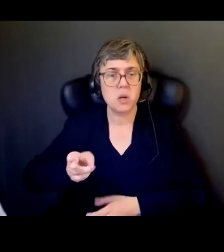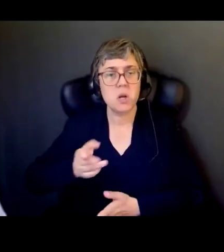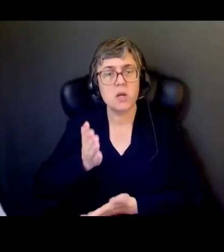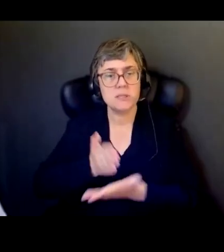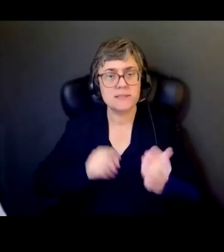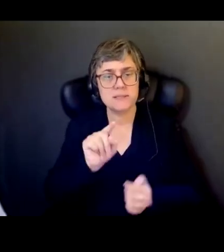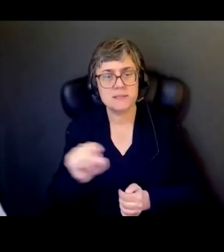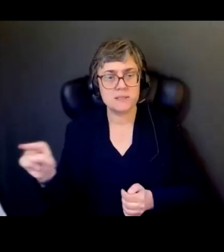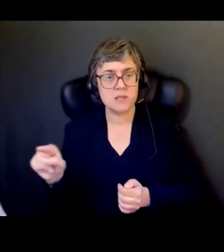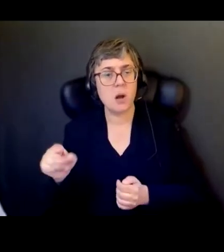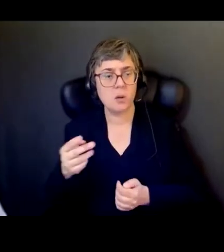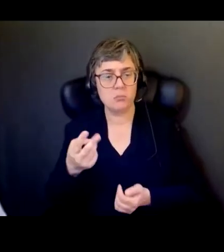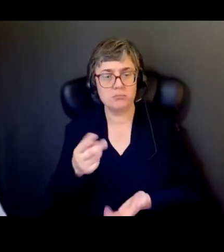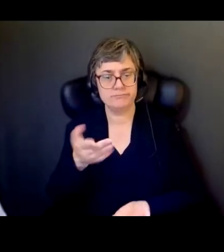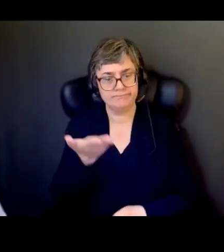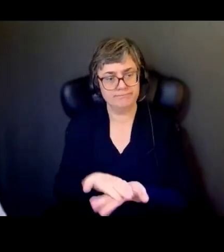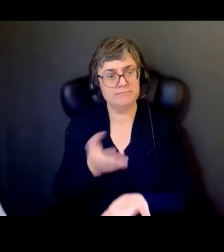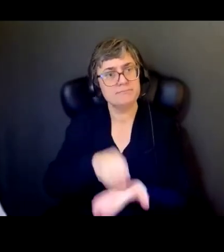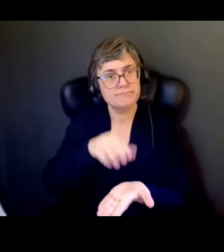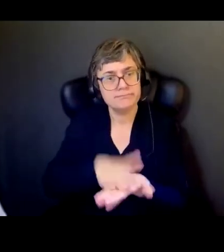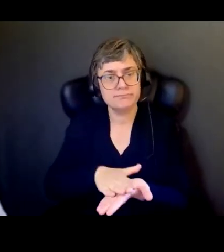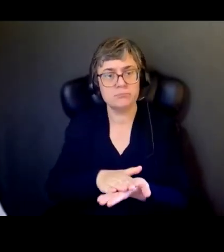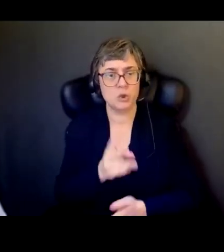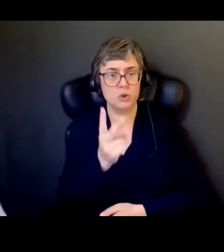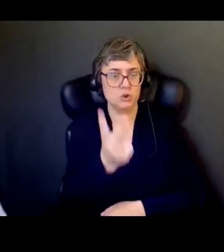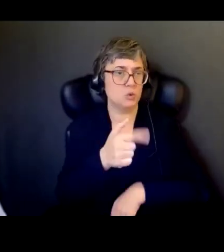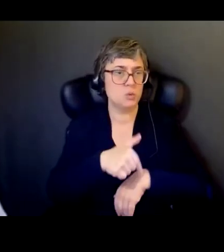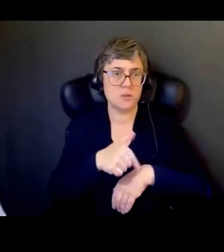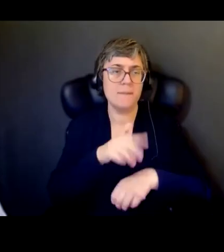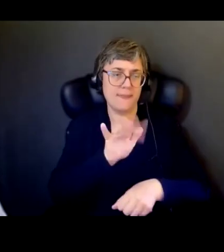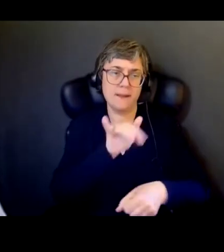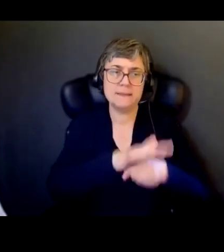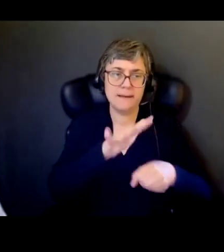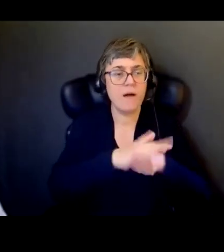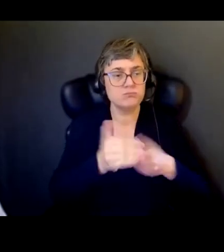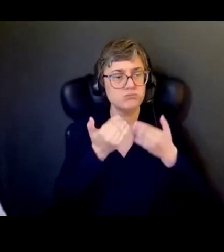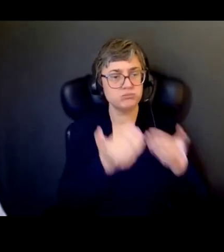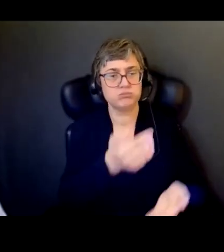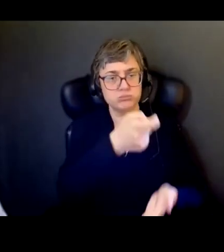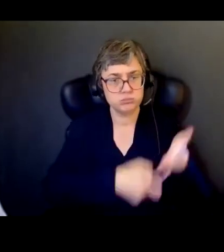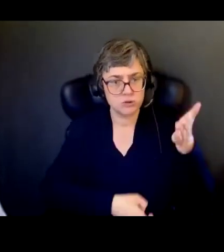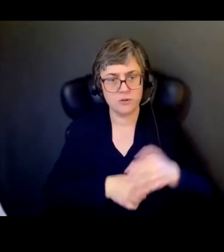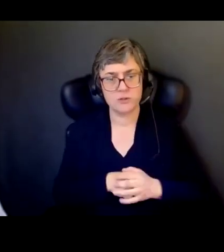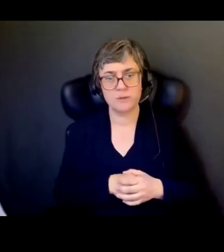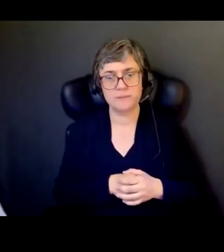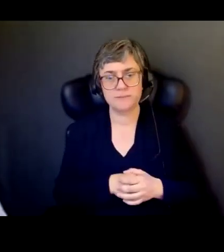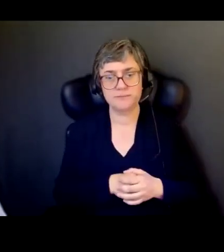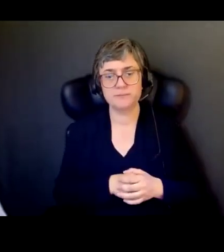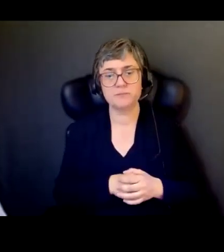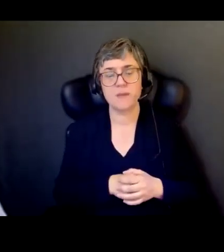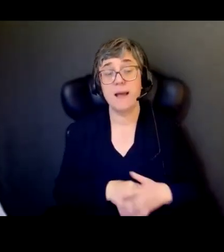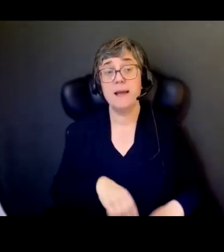Now, turning to the mental element of the offense, C16 includes both specific intent